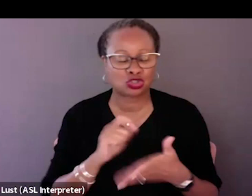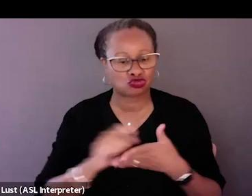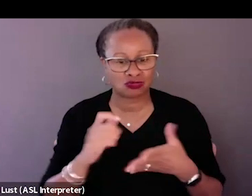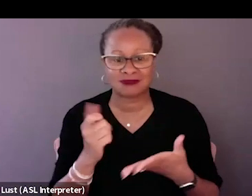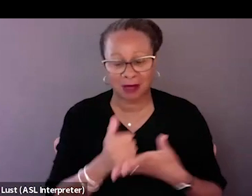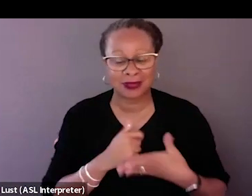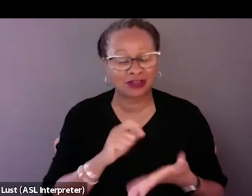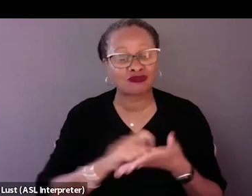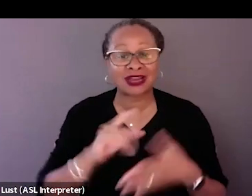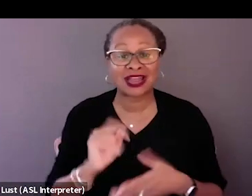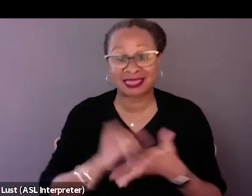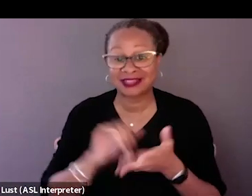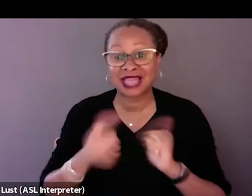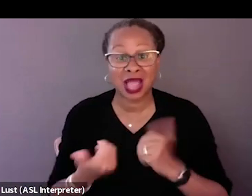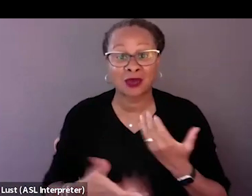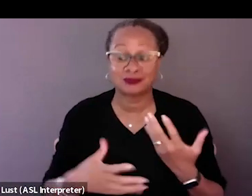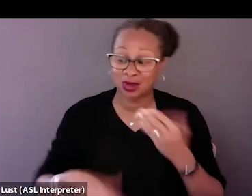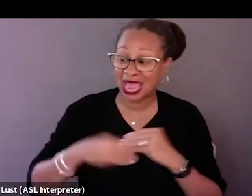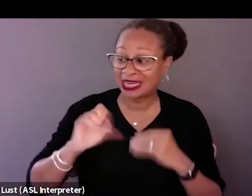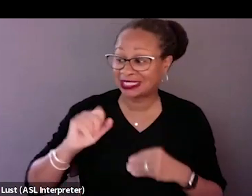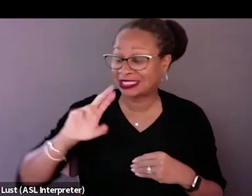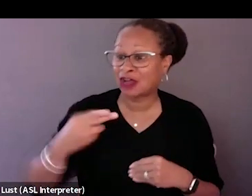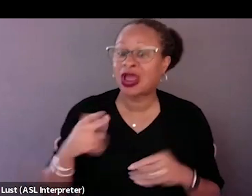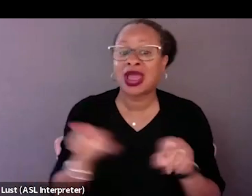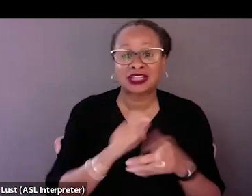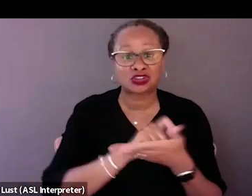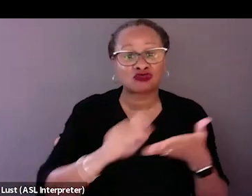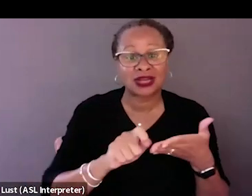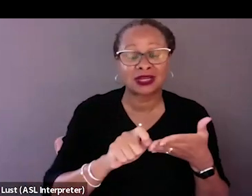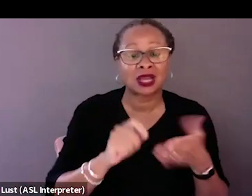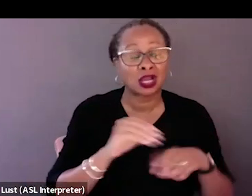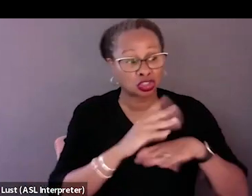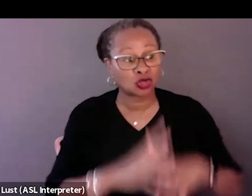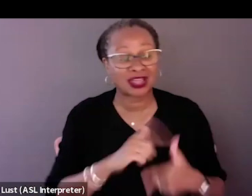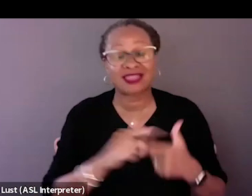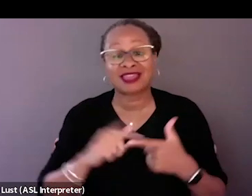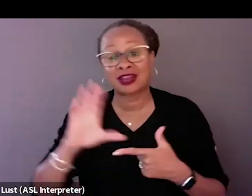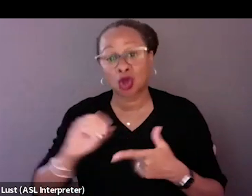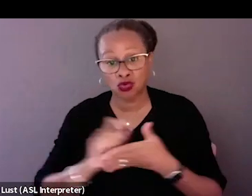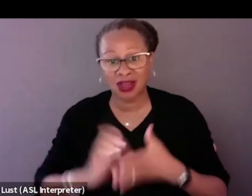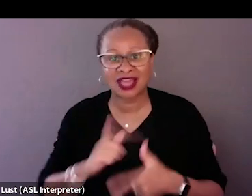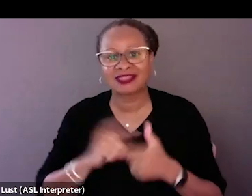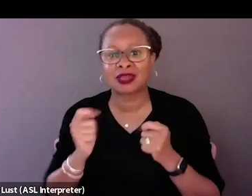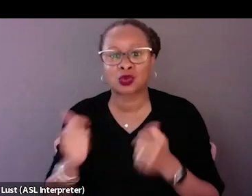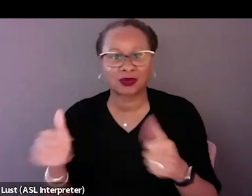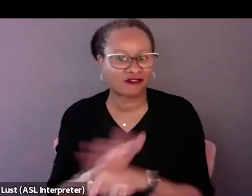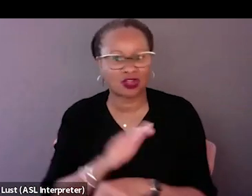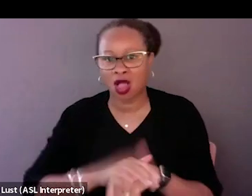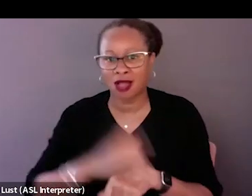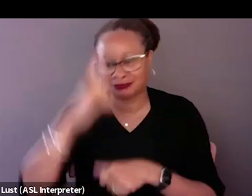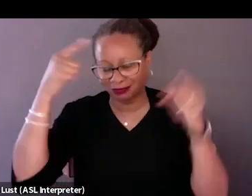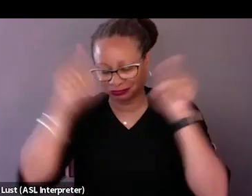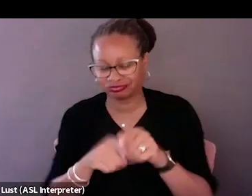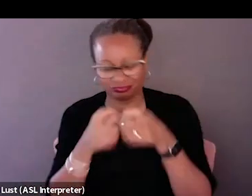how Sarah came on. Initially, it was as a writing consultant, then a co-writer, and then very quickly it was like a full-on mind meld, and